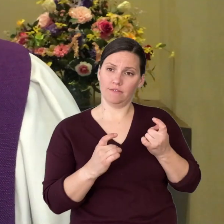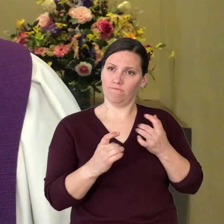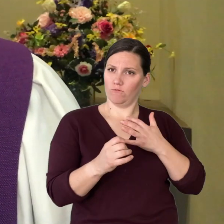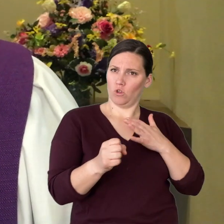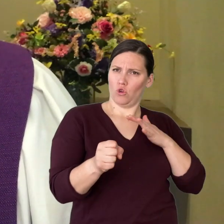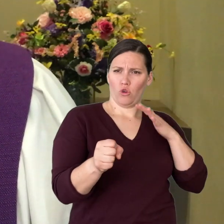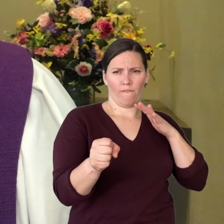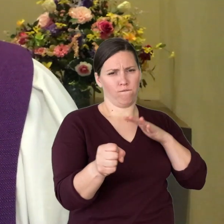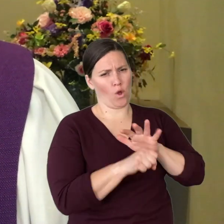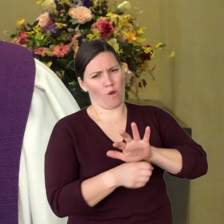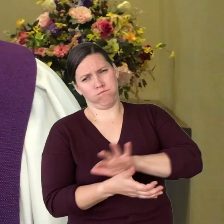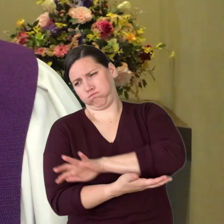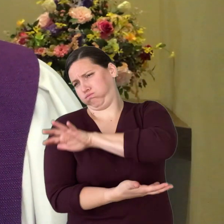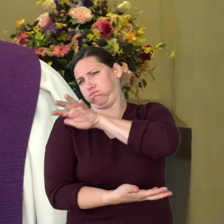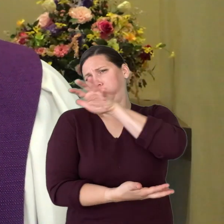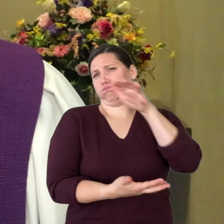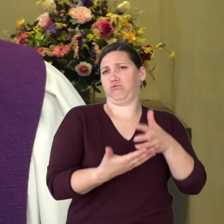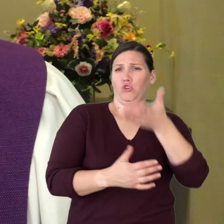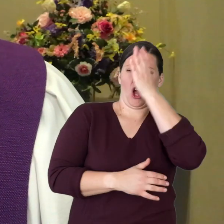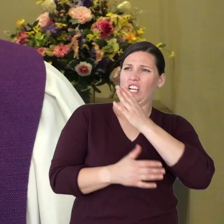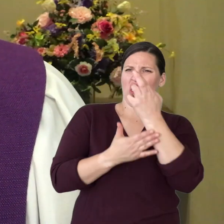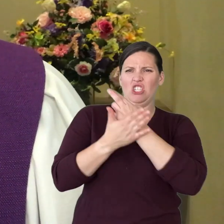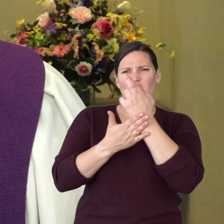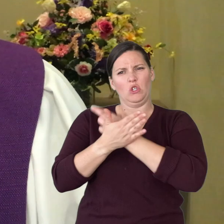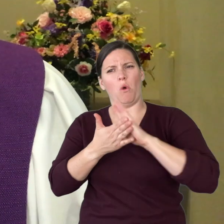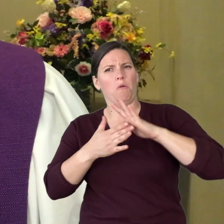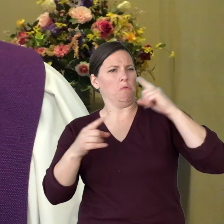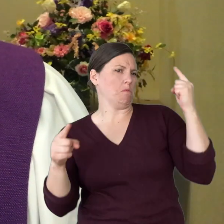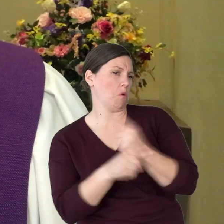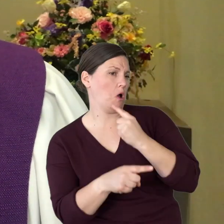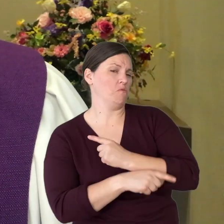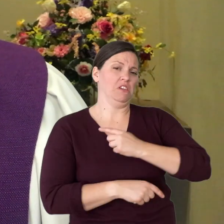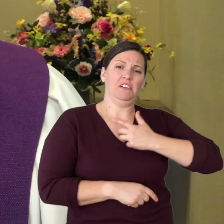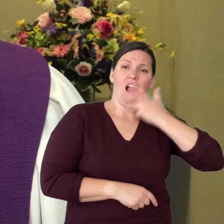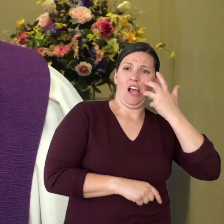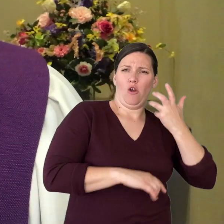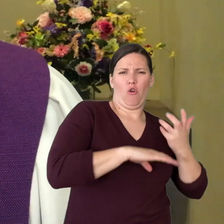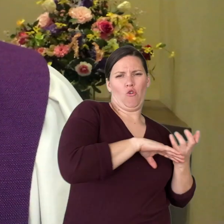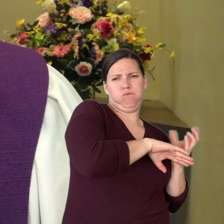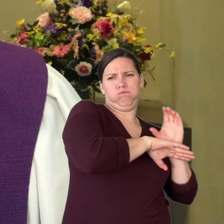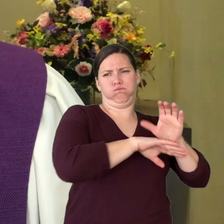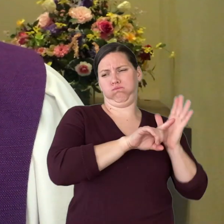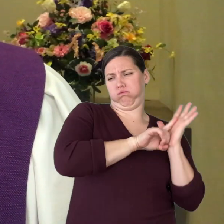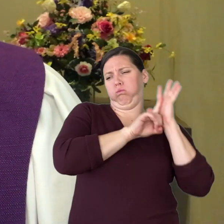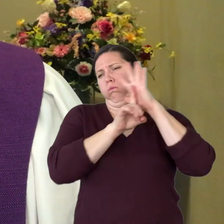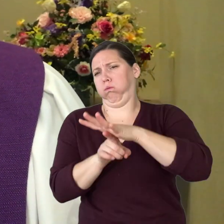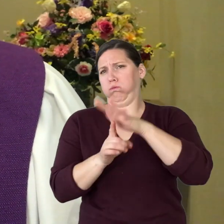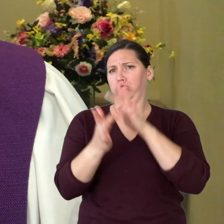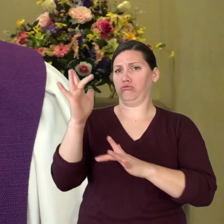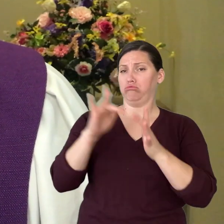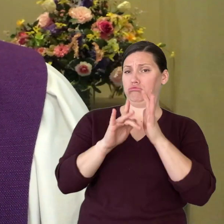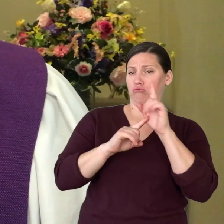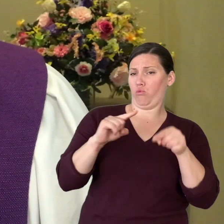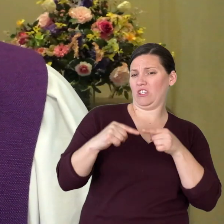full fury of God's righteous anger was poured out on Jesus